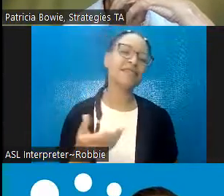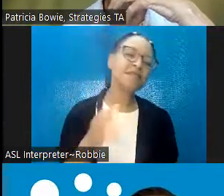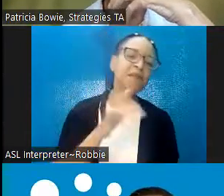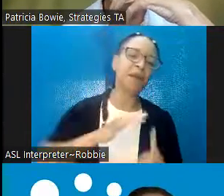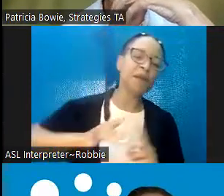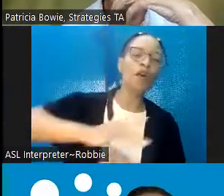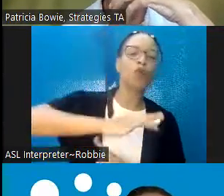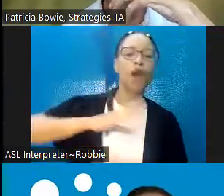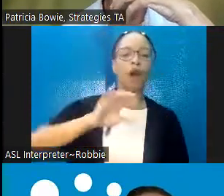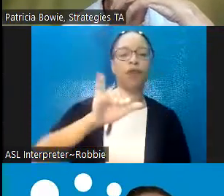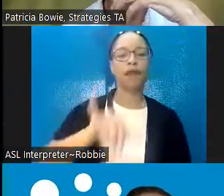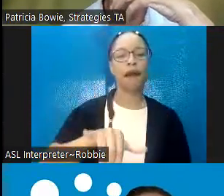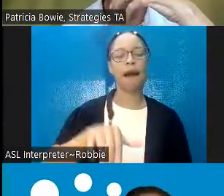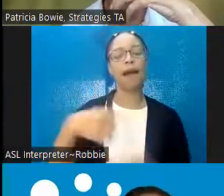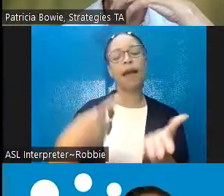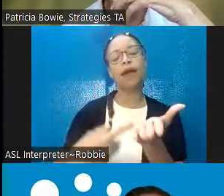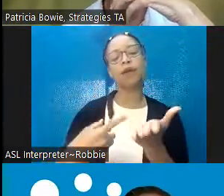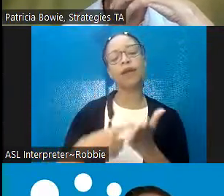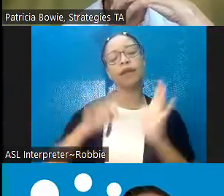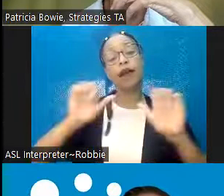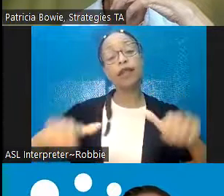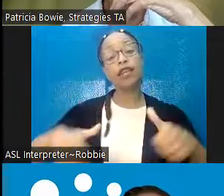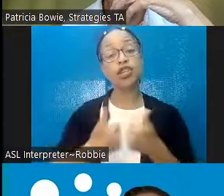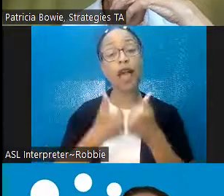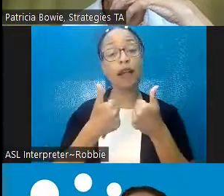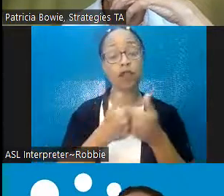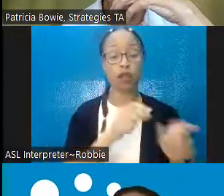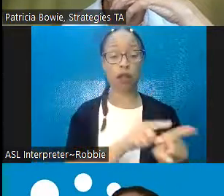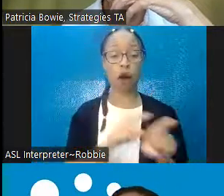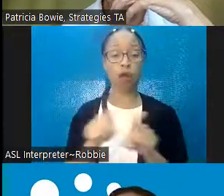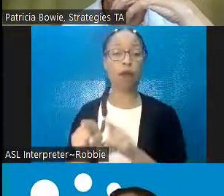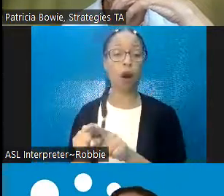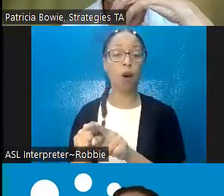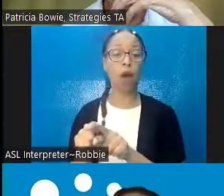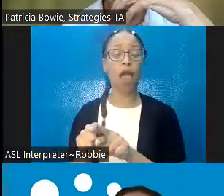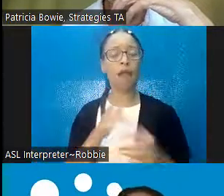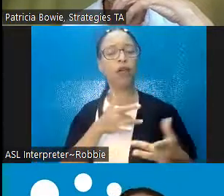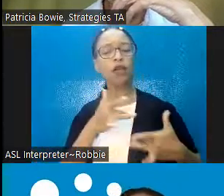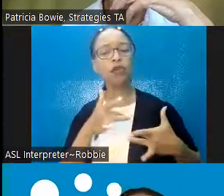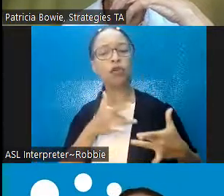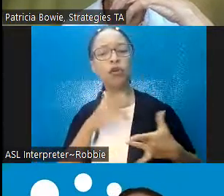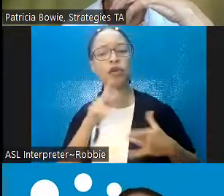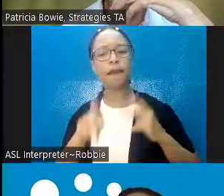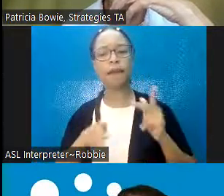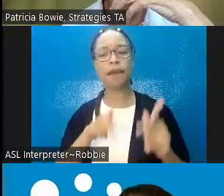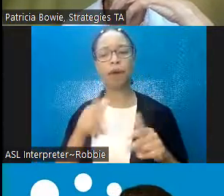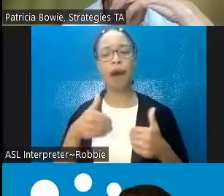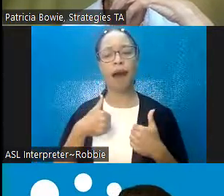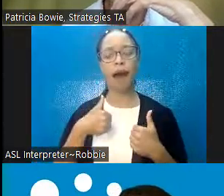that. We talked a bit about some of the challenges as well, right, and concerns that people had